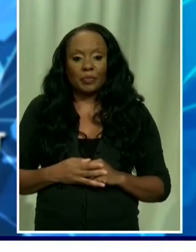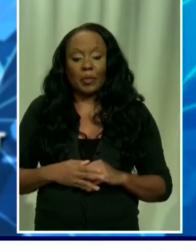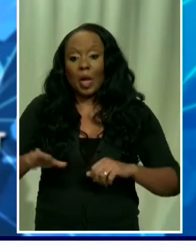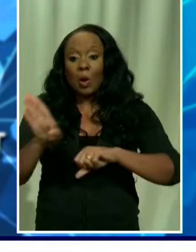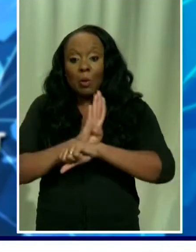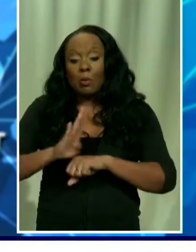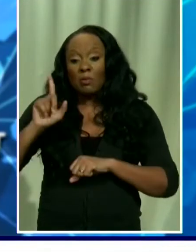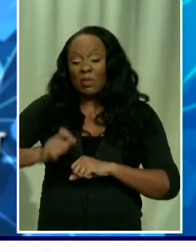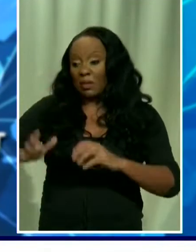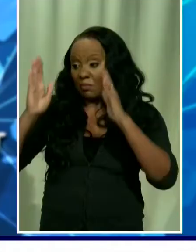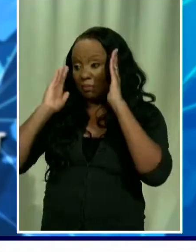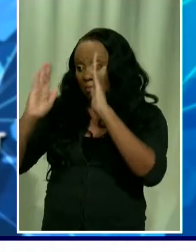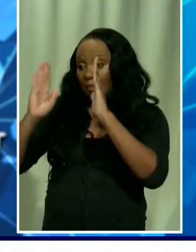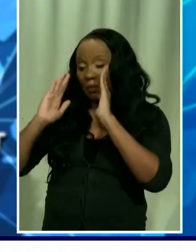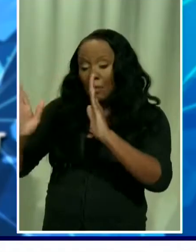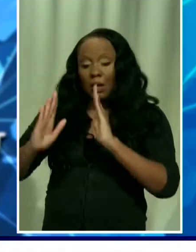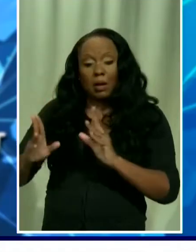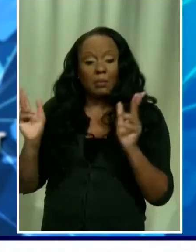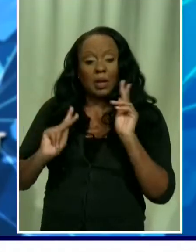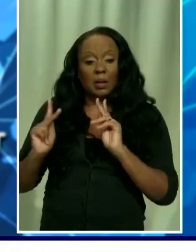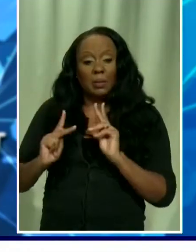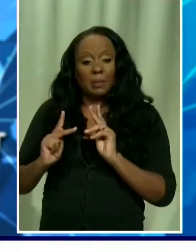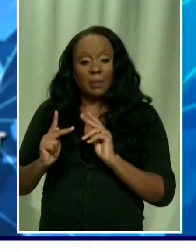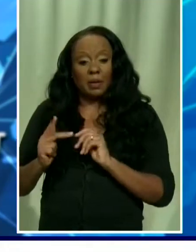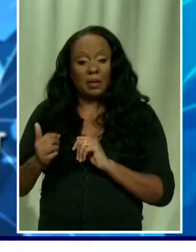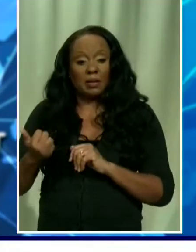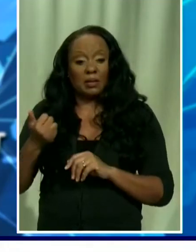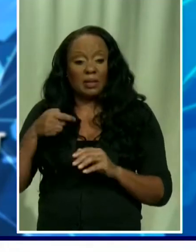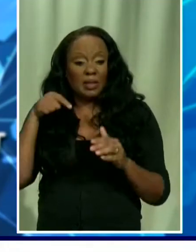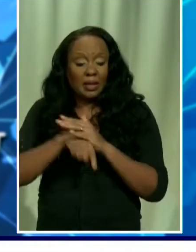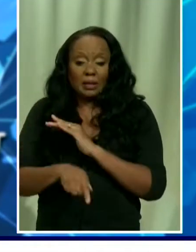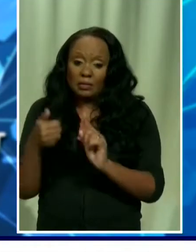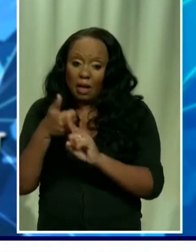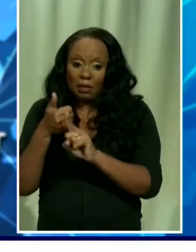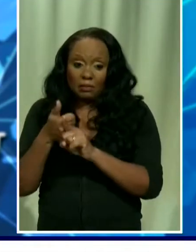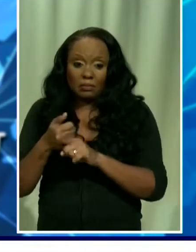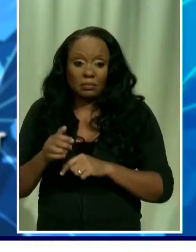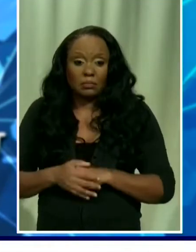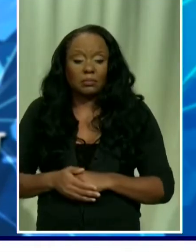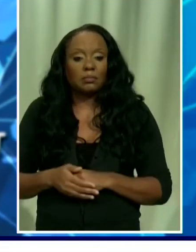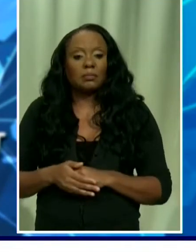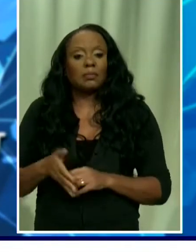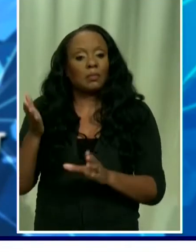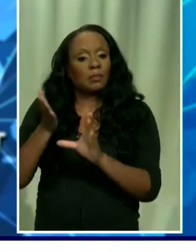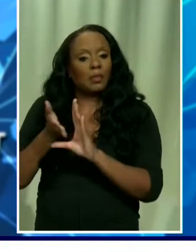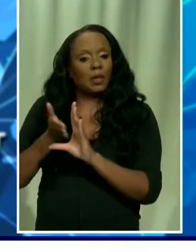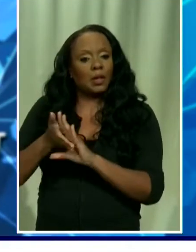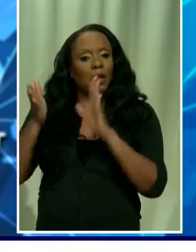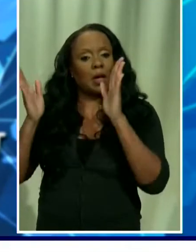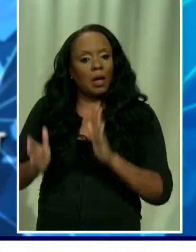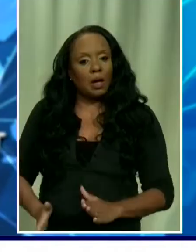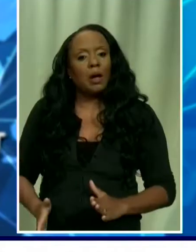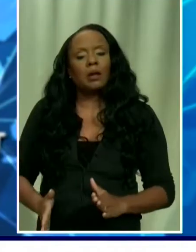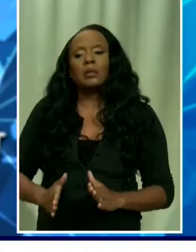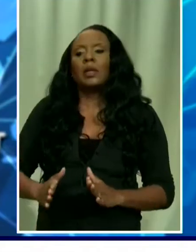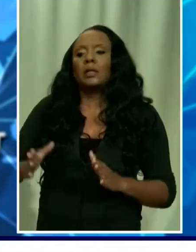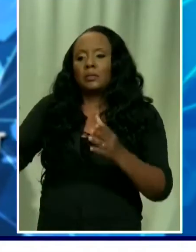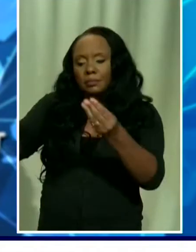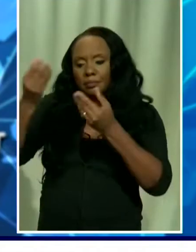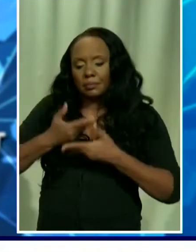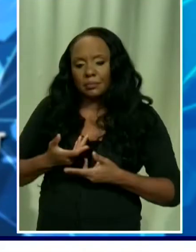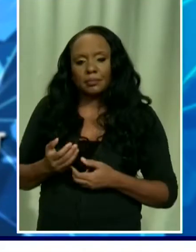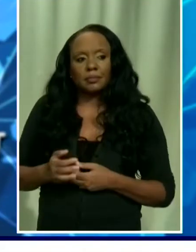pay more attention to the issue of suicide in Barbados. It's coming from clinical psychologist Dr. Marcus Lashley. Anne-Marie Bailey has